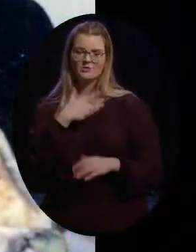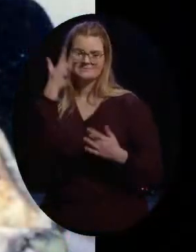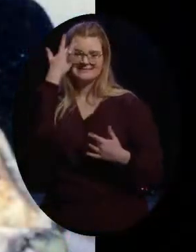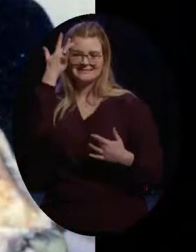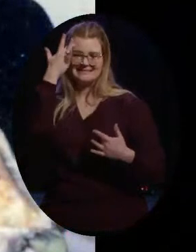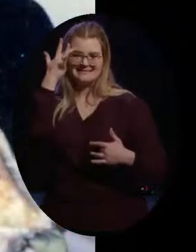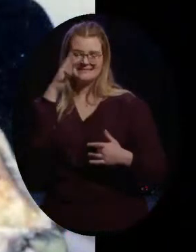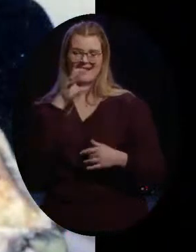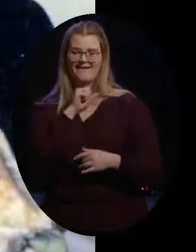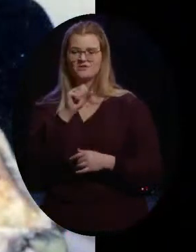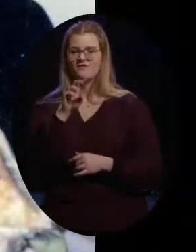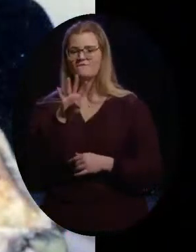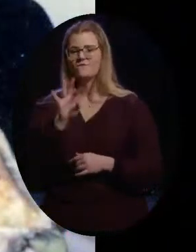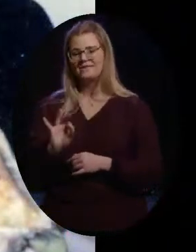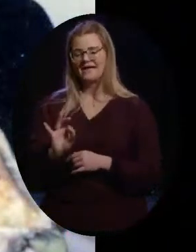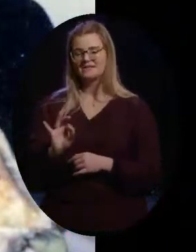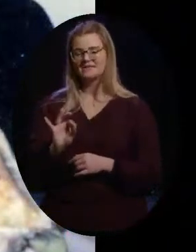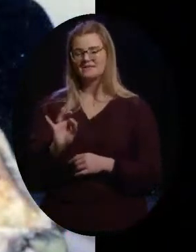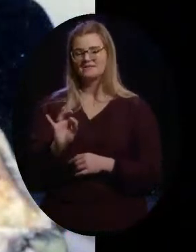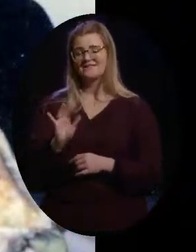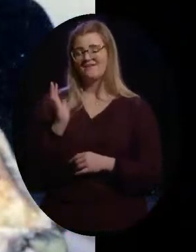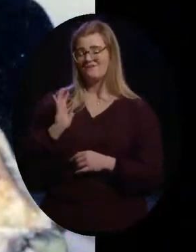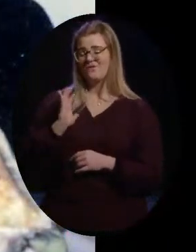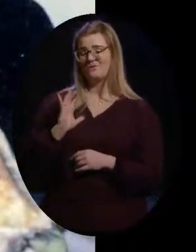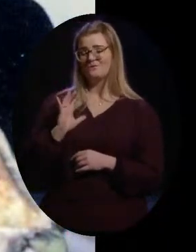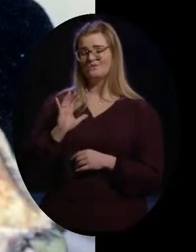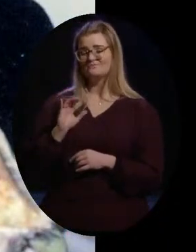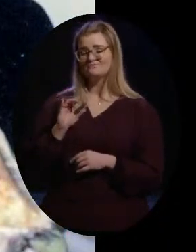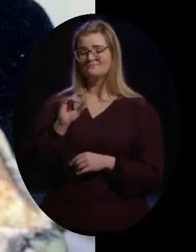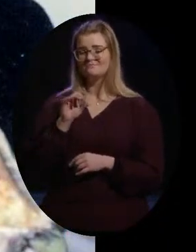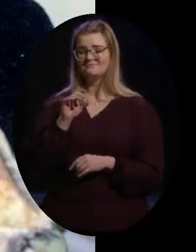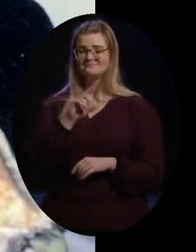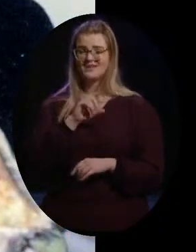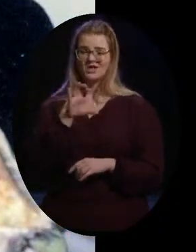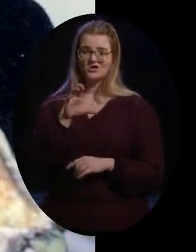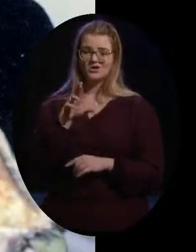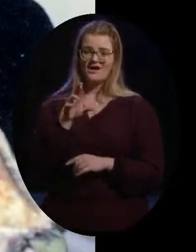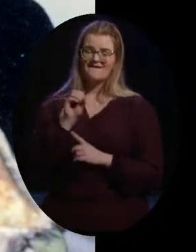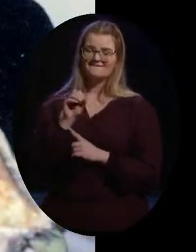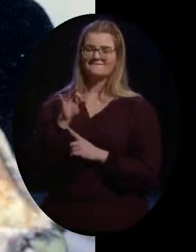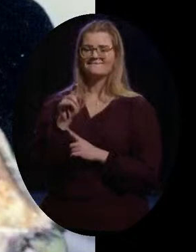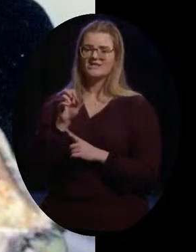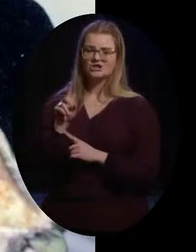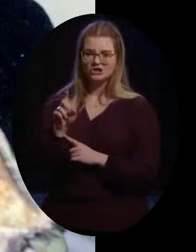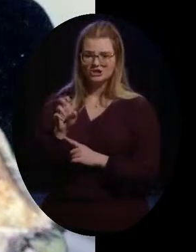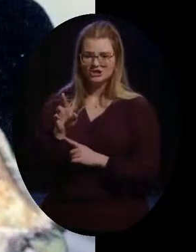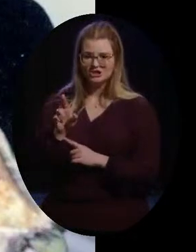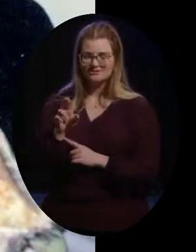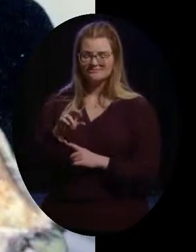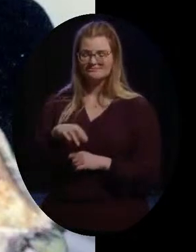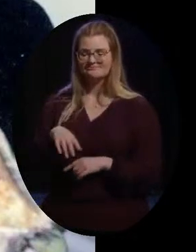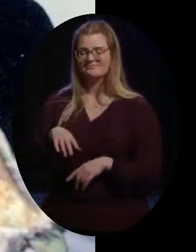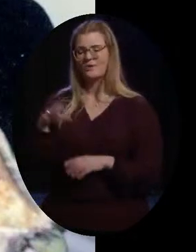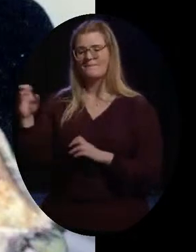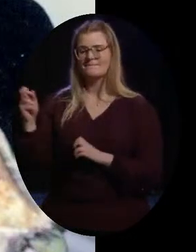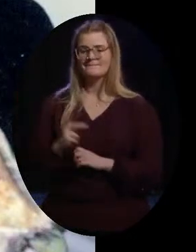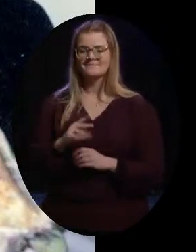49. He was a former offender, a returning citizen who had a felony on his